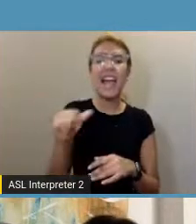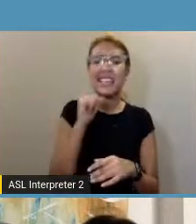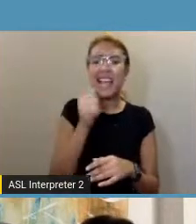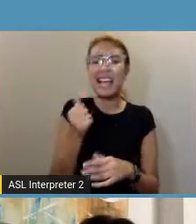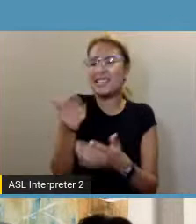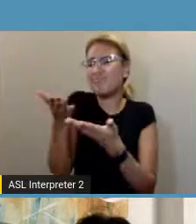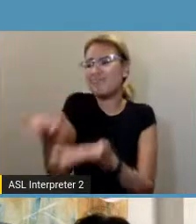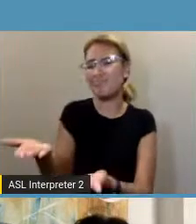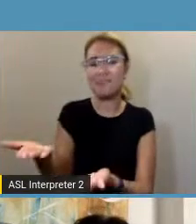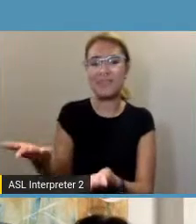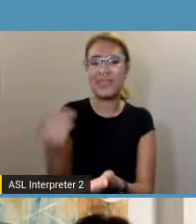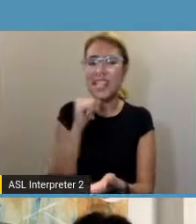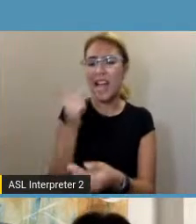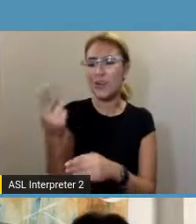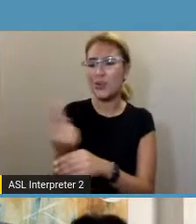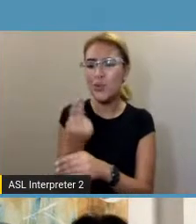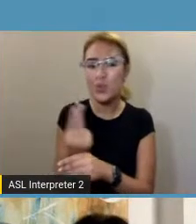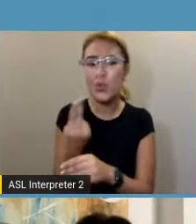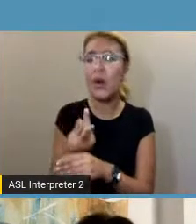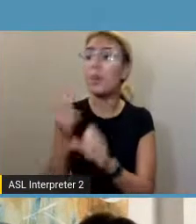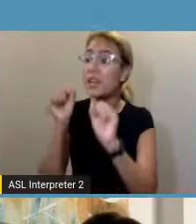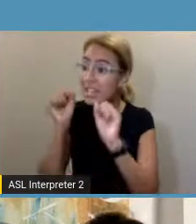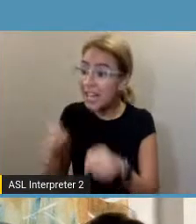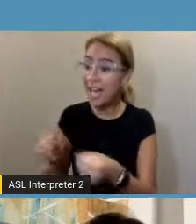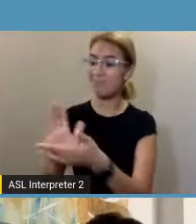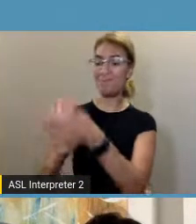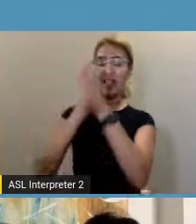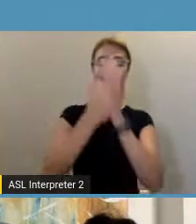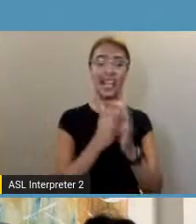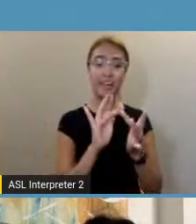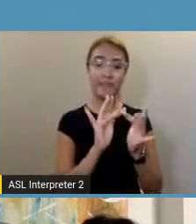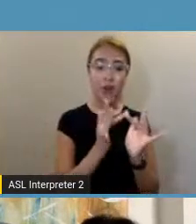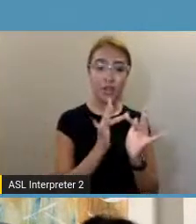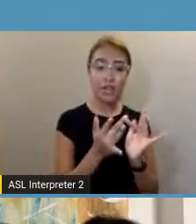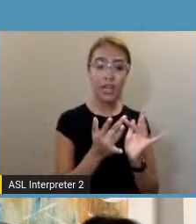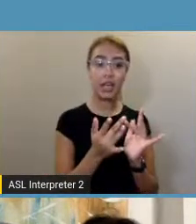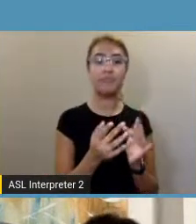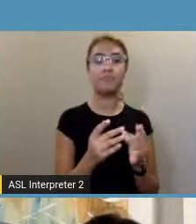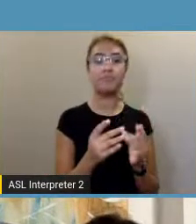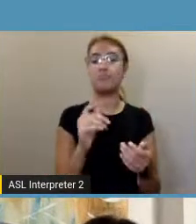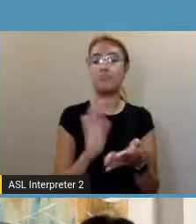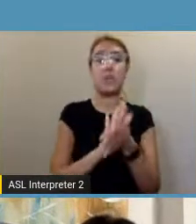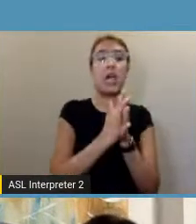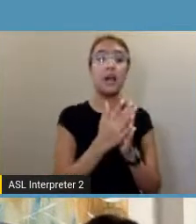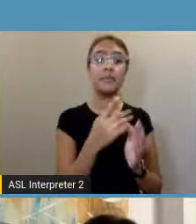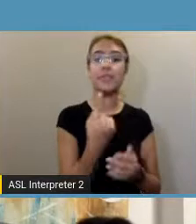there and not going to have any use. We can actually turn it into something that